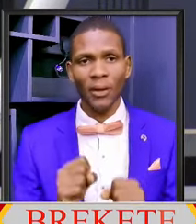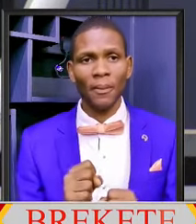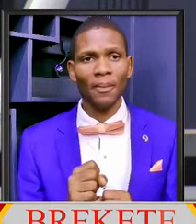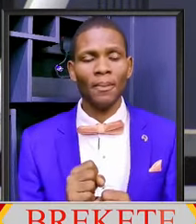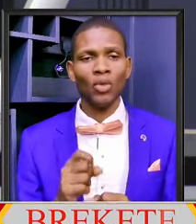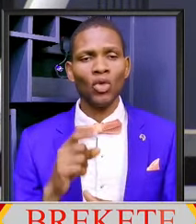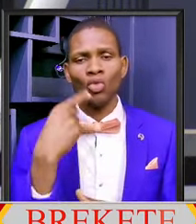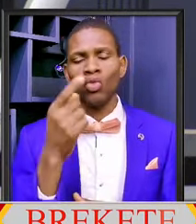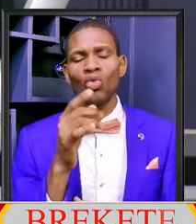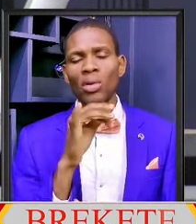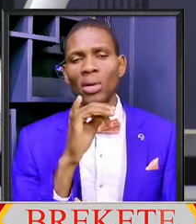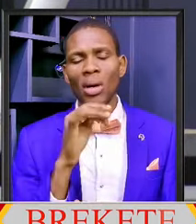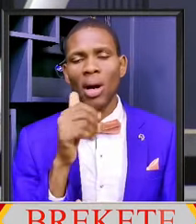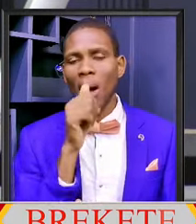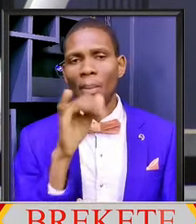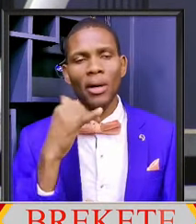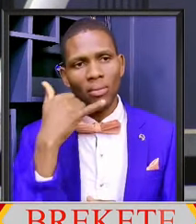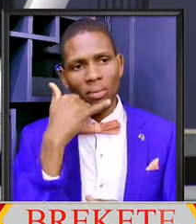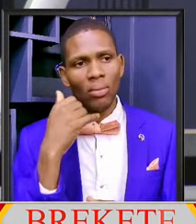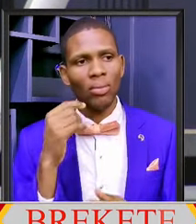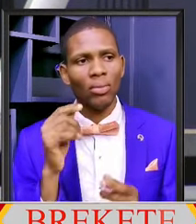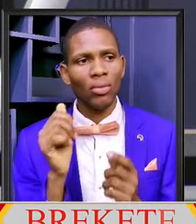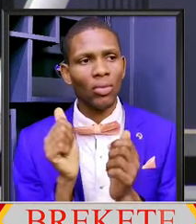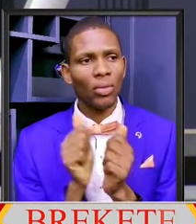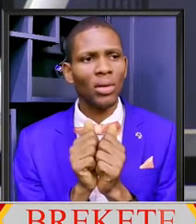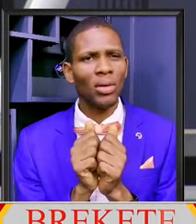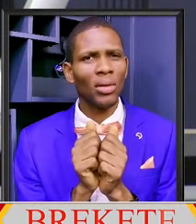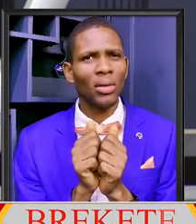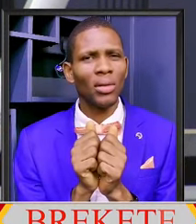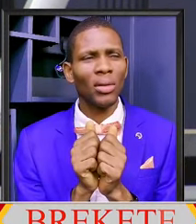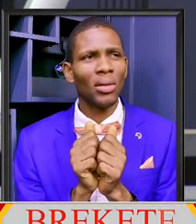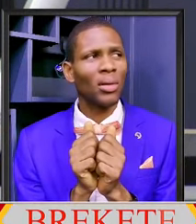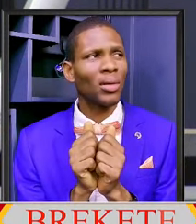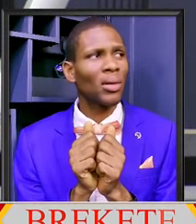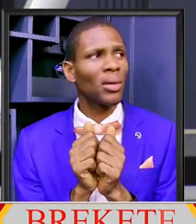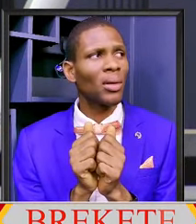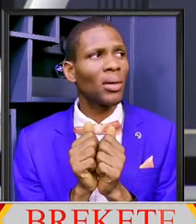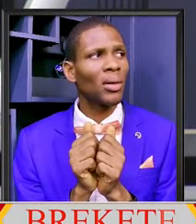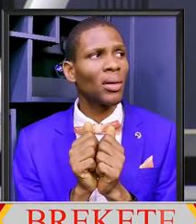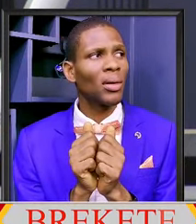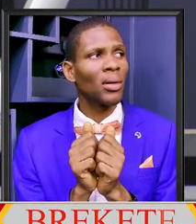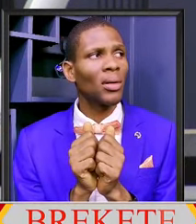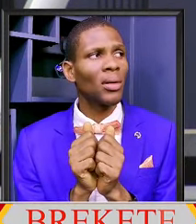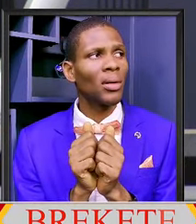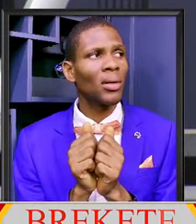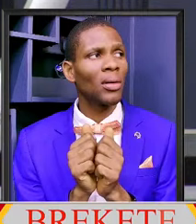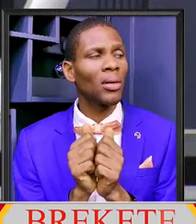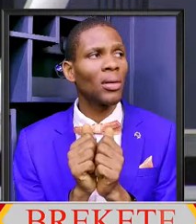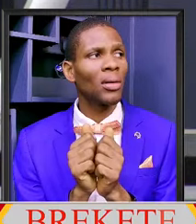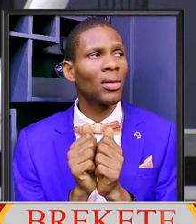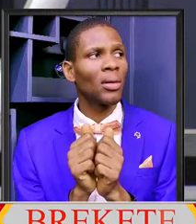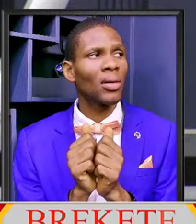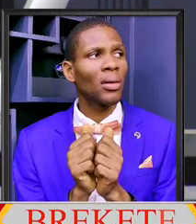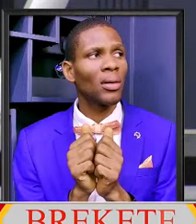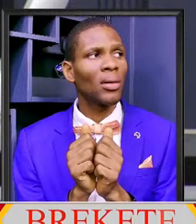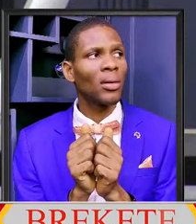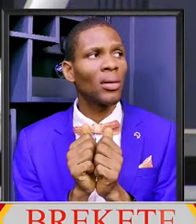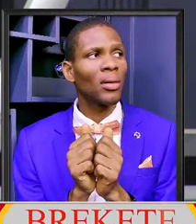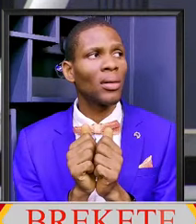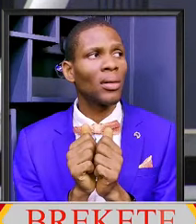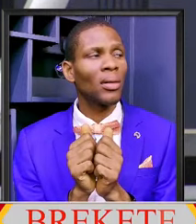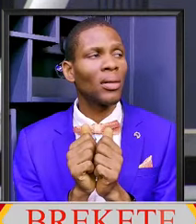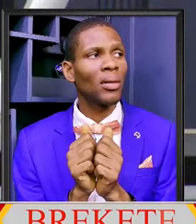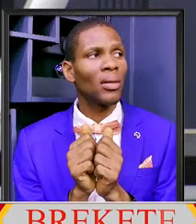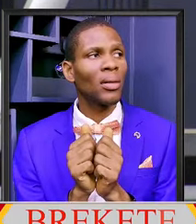Yes, now who me and I'm the Vanoso? I'm here. Yeah. Usman.